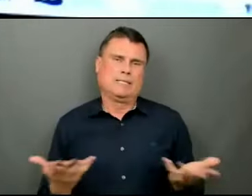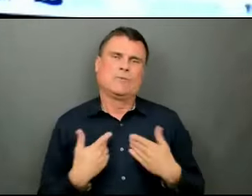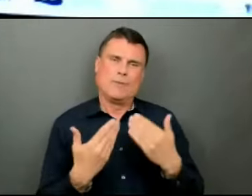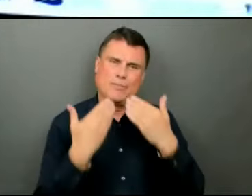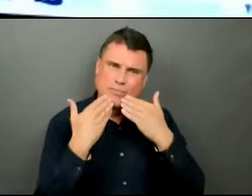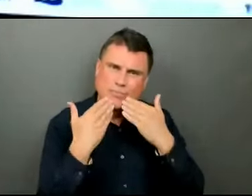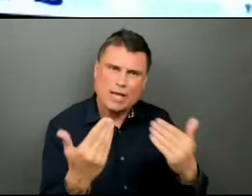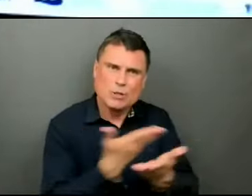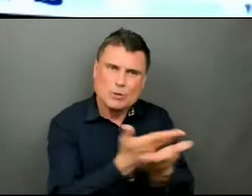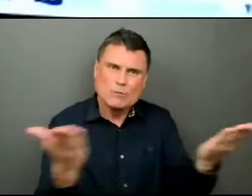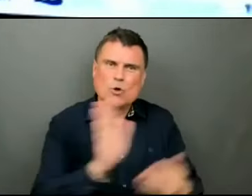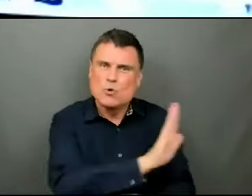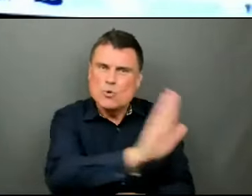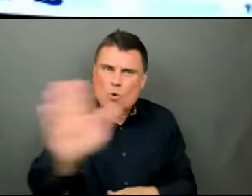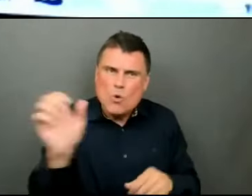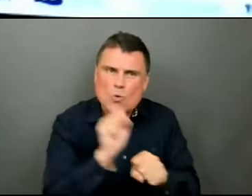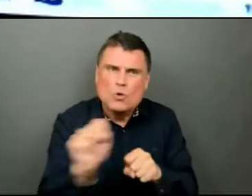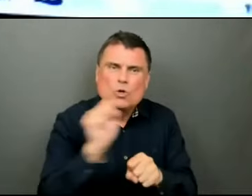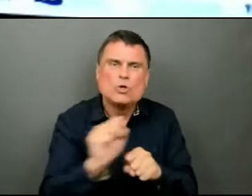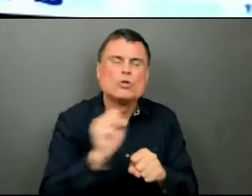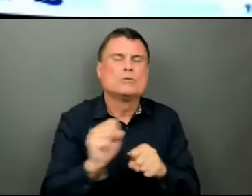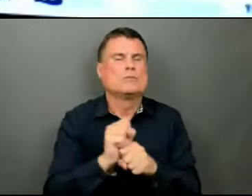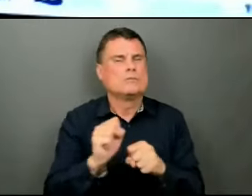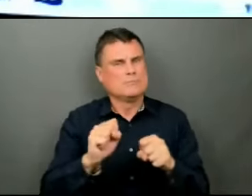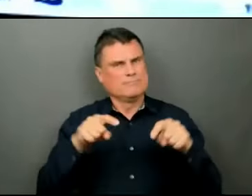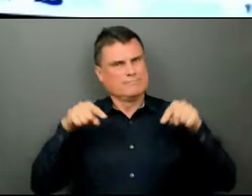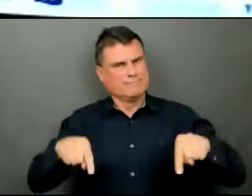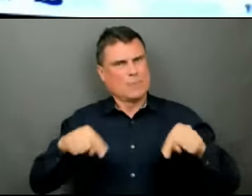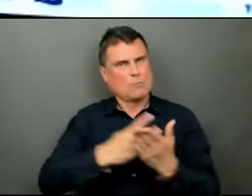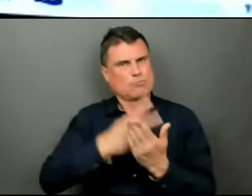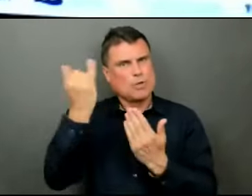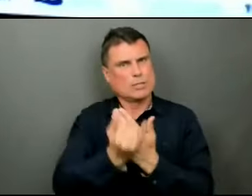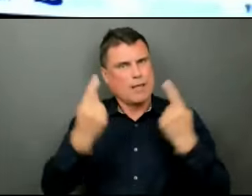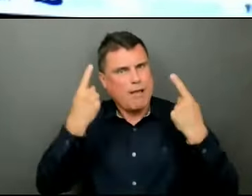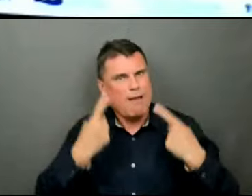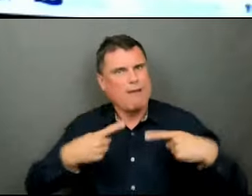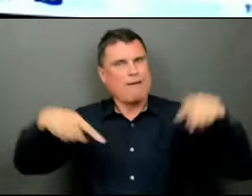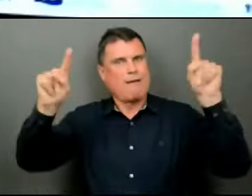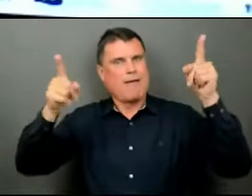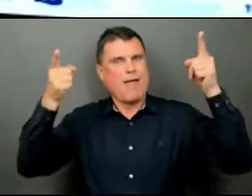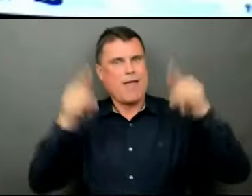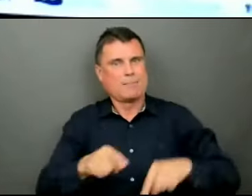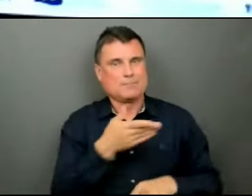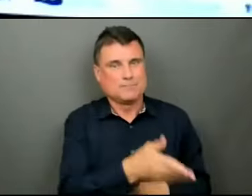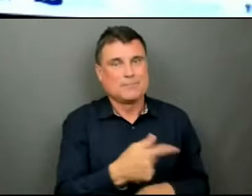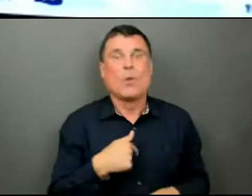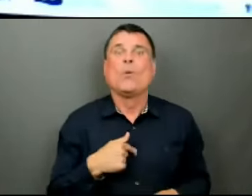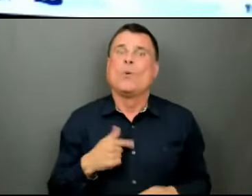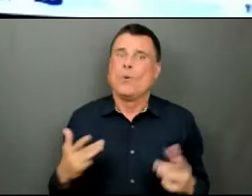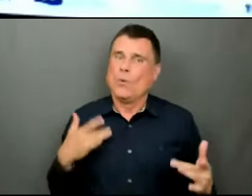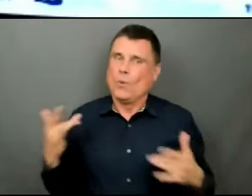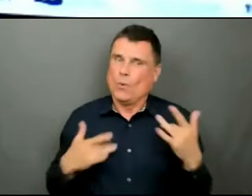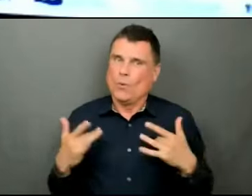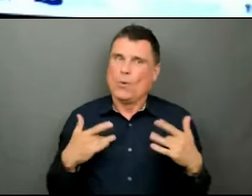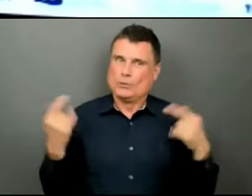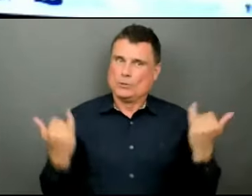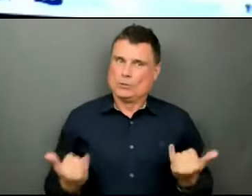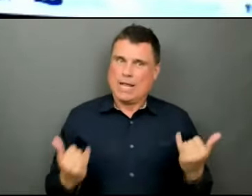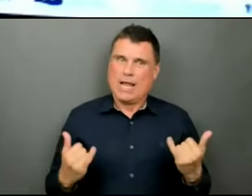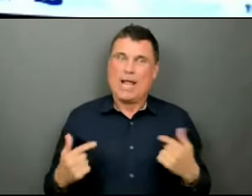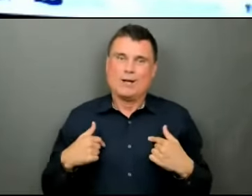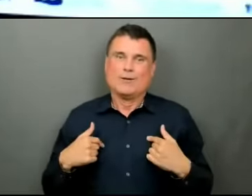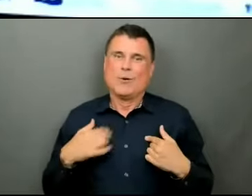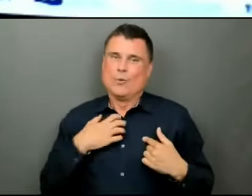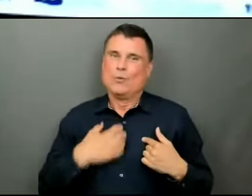much work into making this project happen. And you know what? I can't wait to get back out to Vancouver someday when it's safe to do so. Thanks.